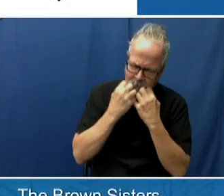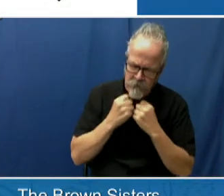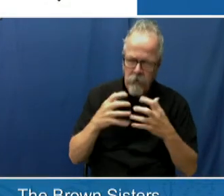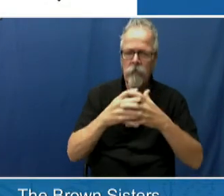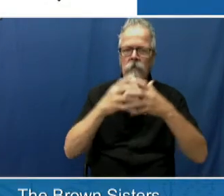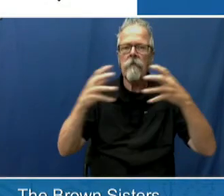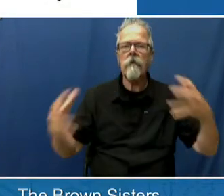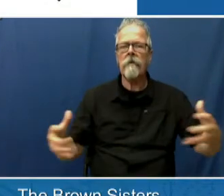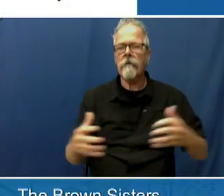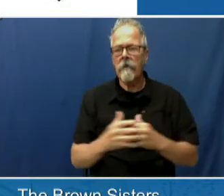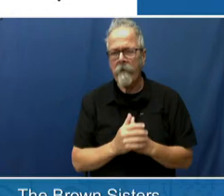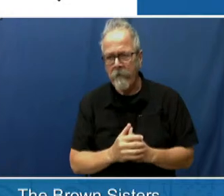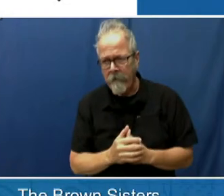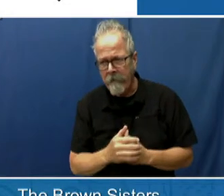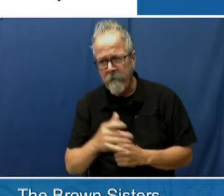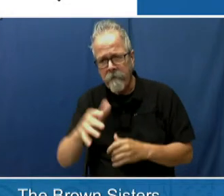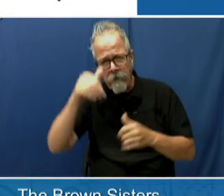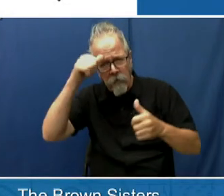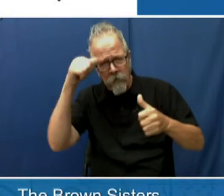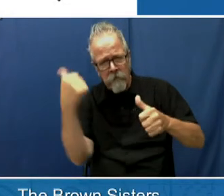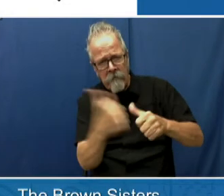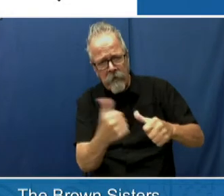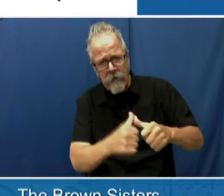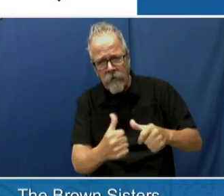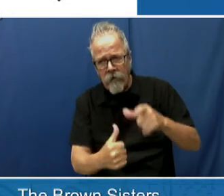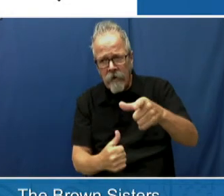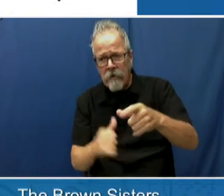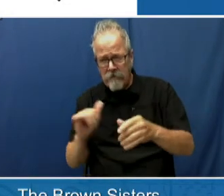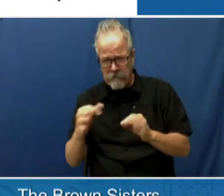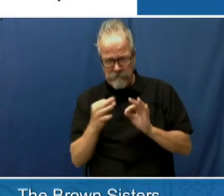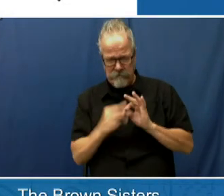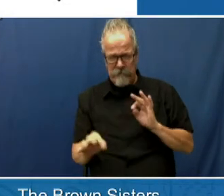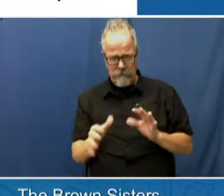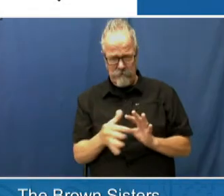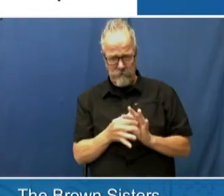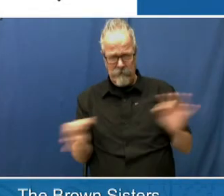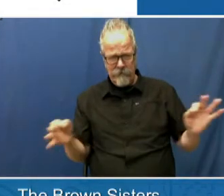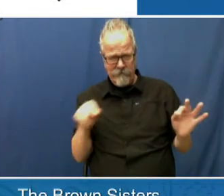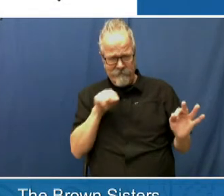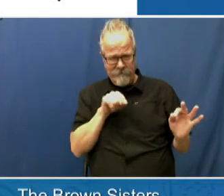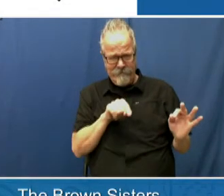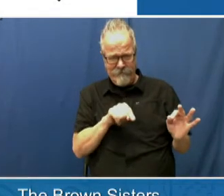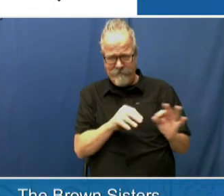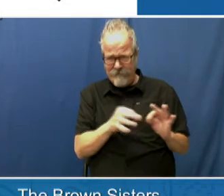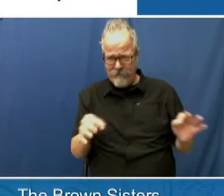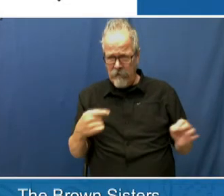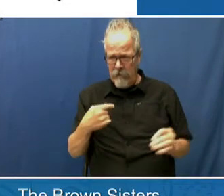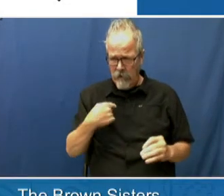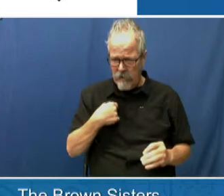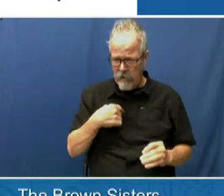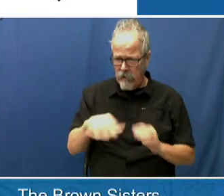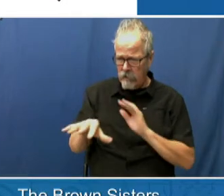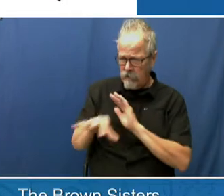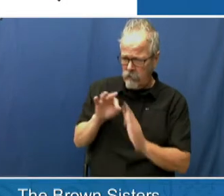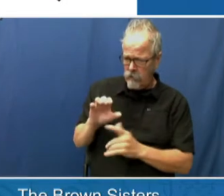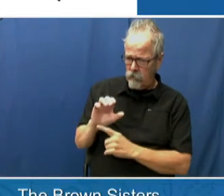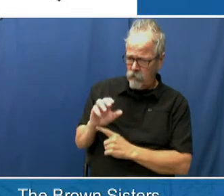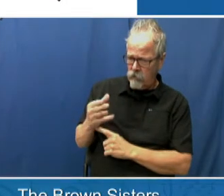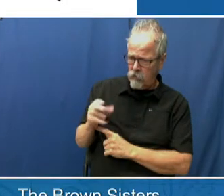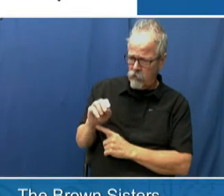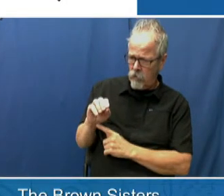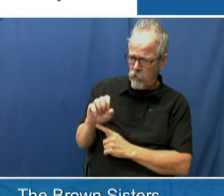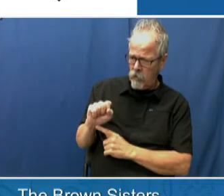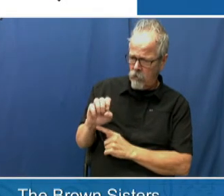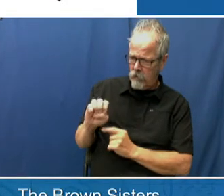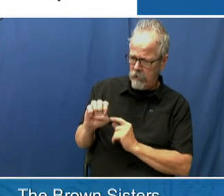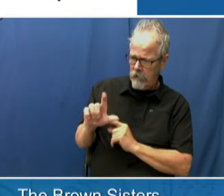how important a simple message is. Choose love. As your mayor, I'll tell you